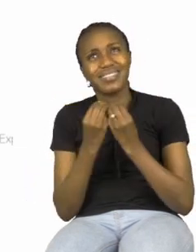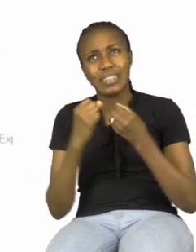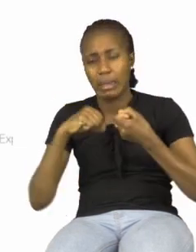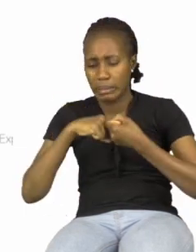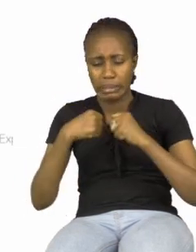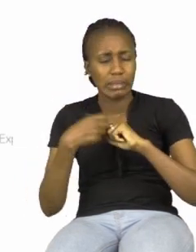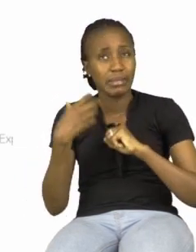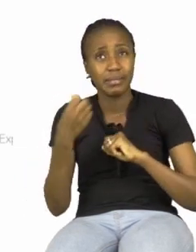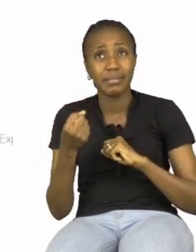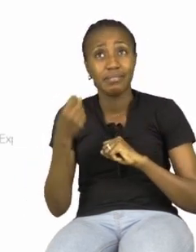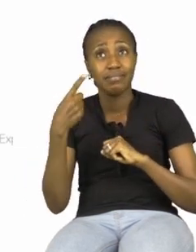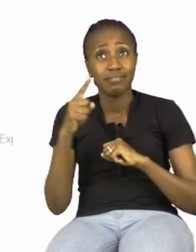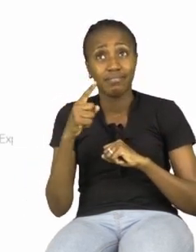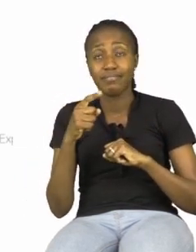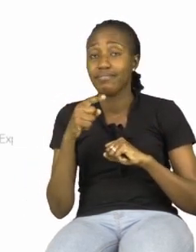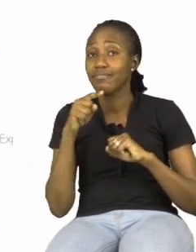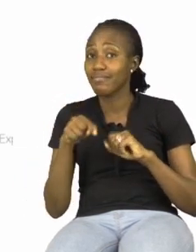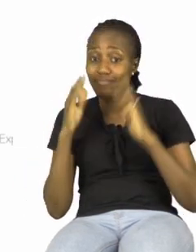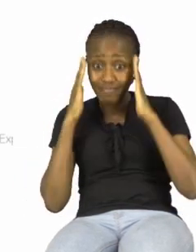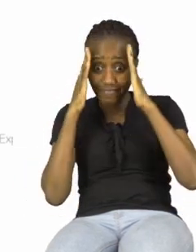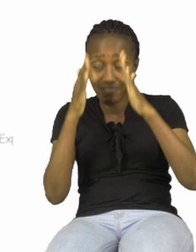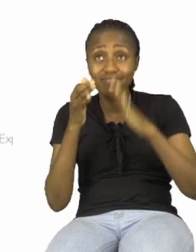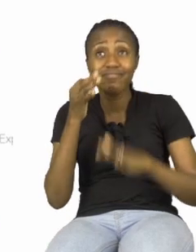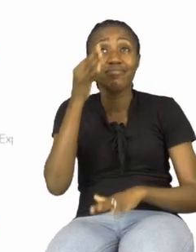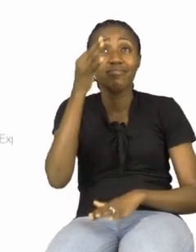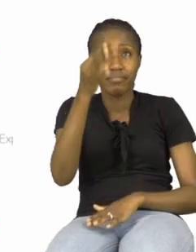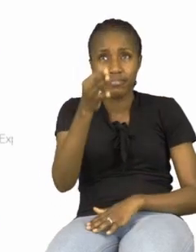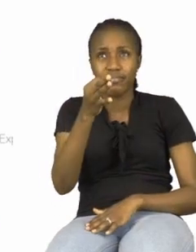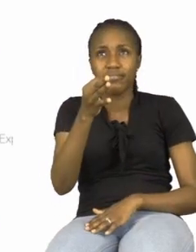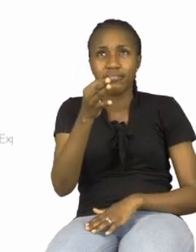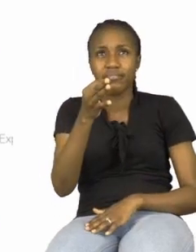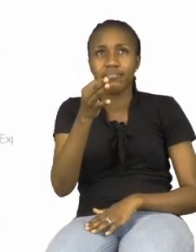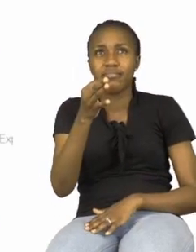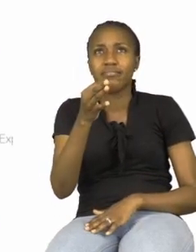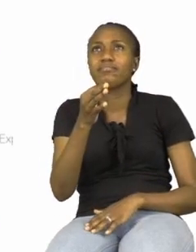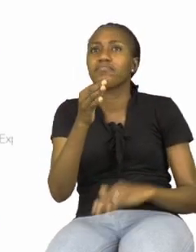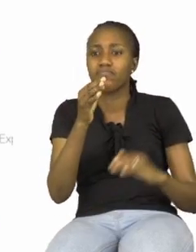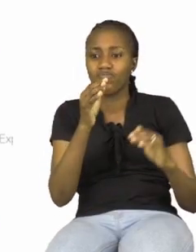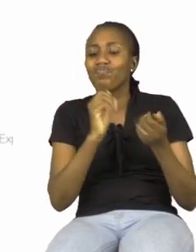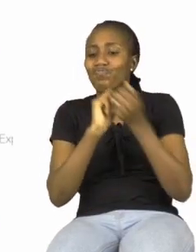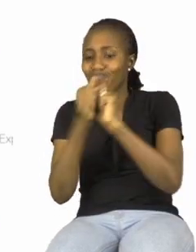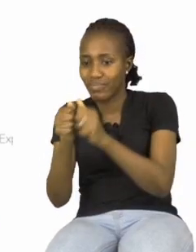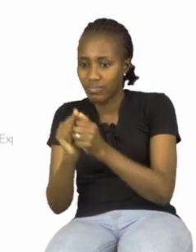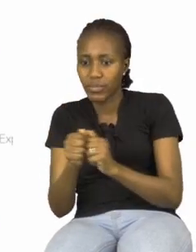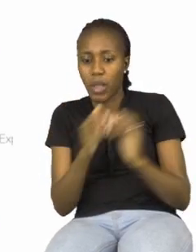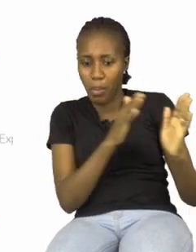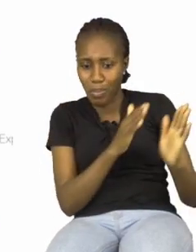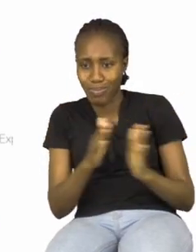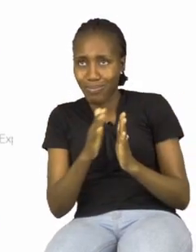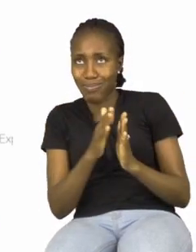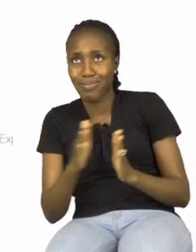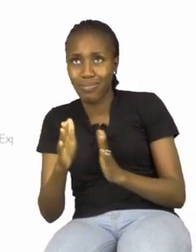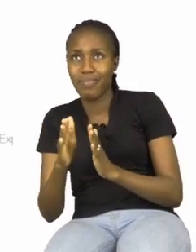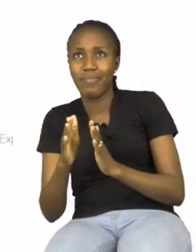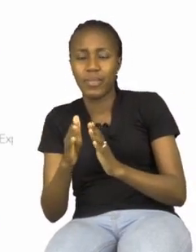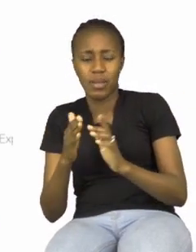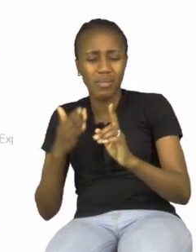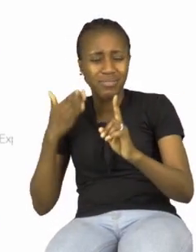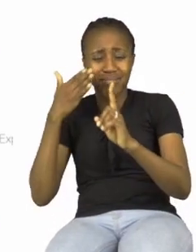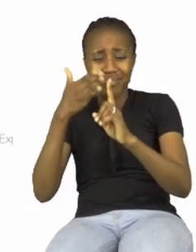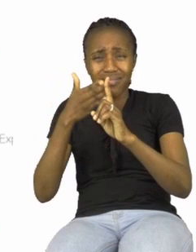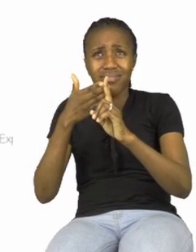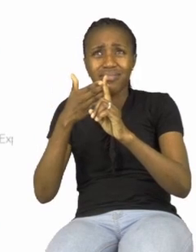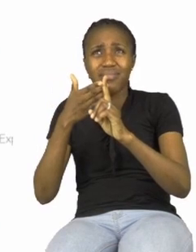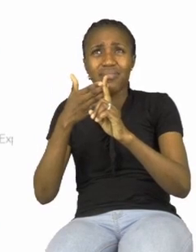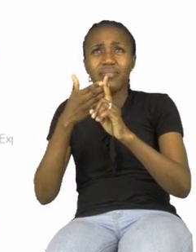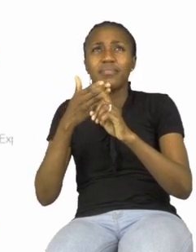But looking at way forward now, I think the whole strategy around development is a top priority. And you see,